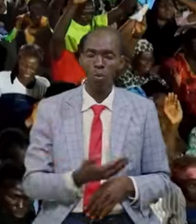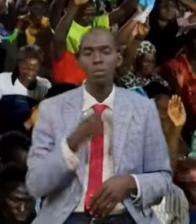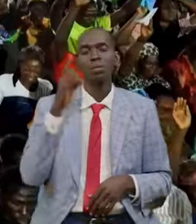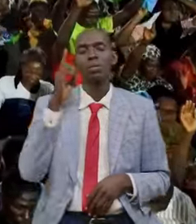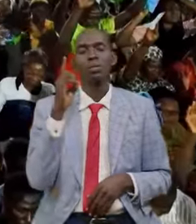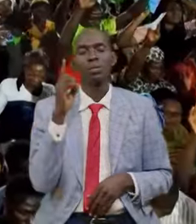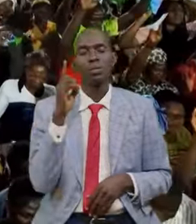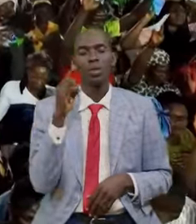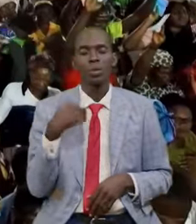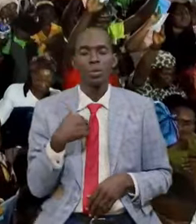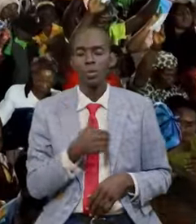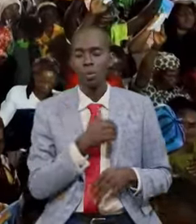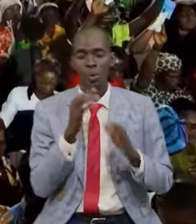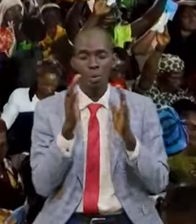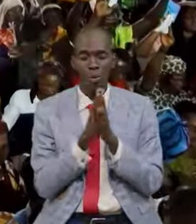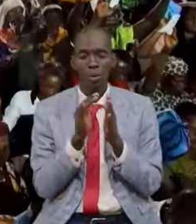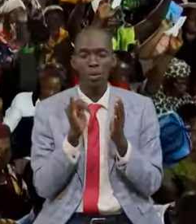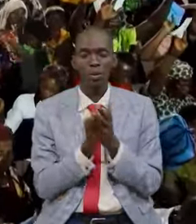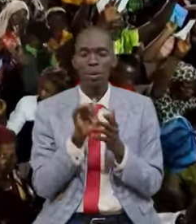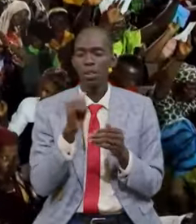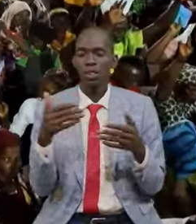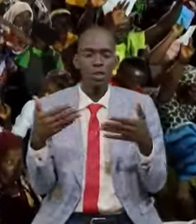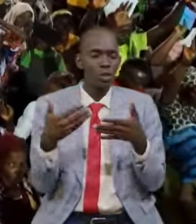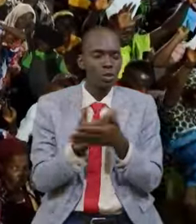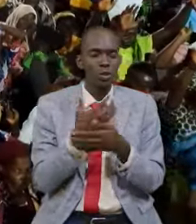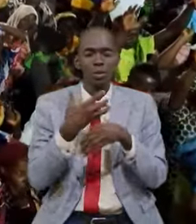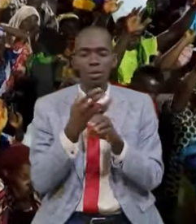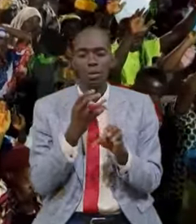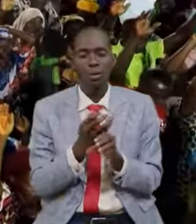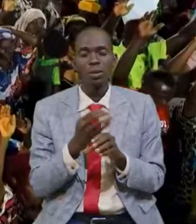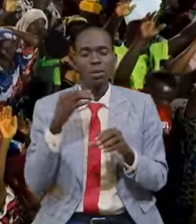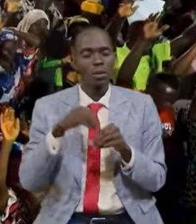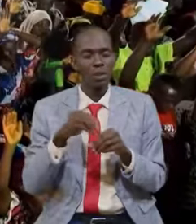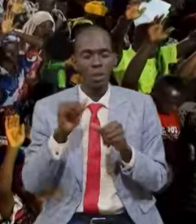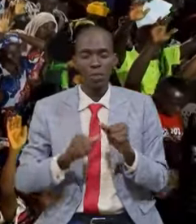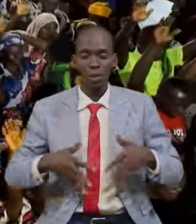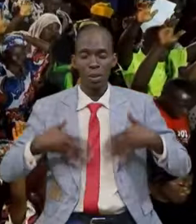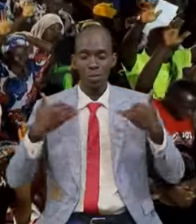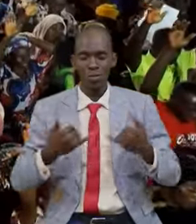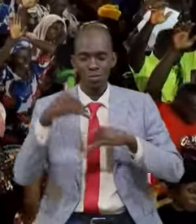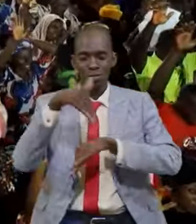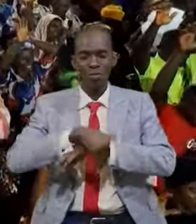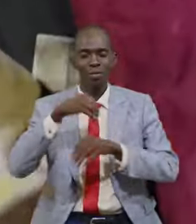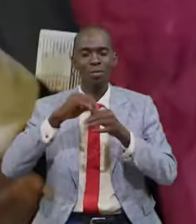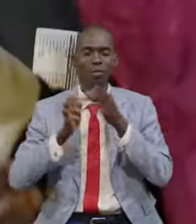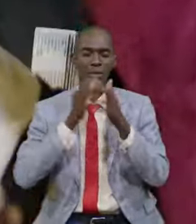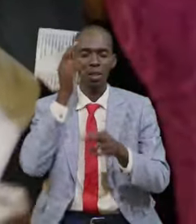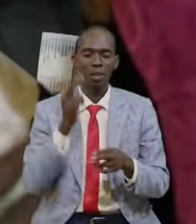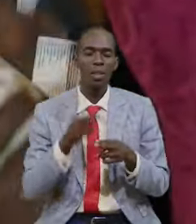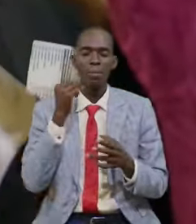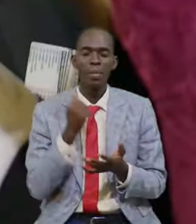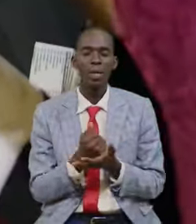We pray a new creation in every life tonight, in Jesus' name.